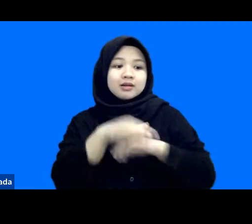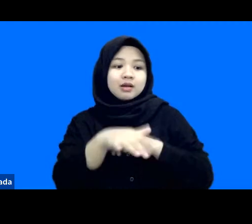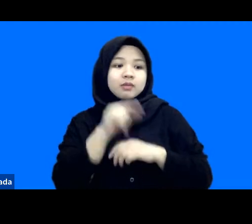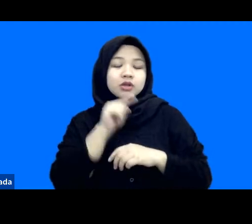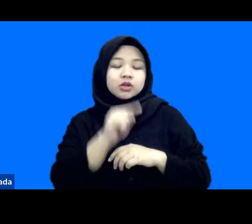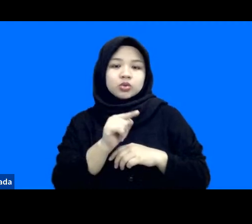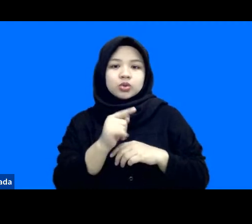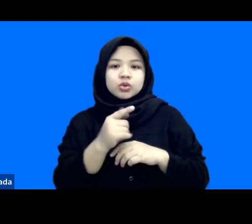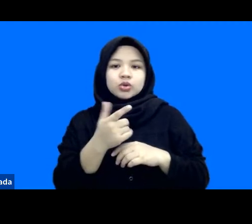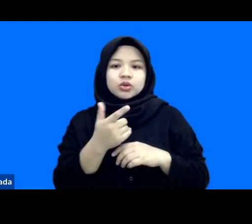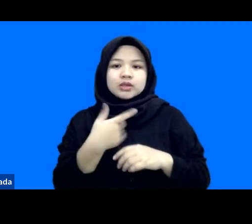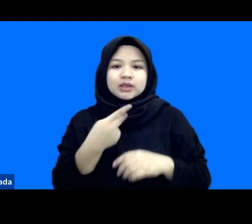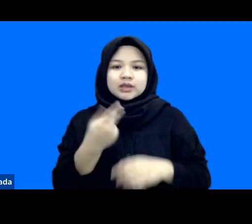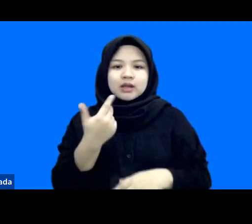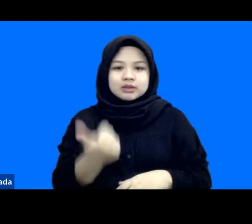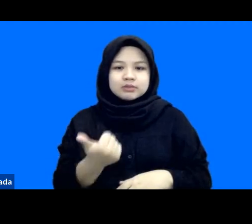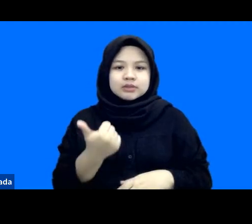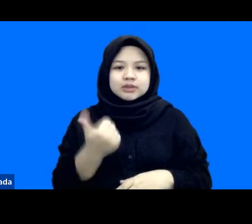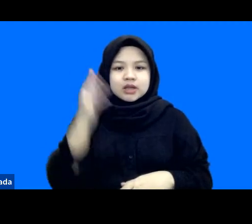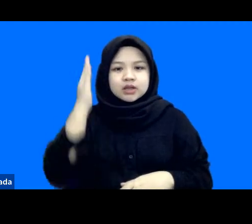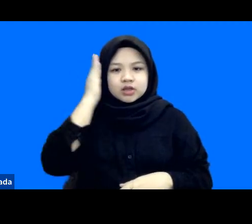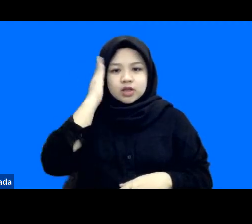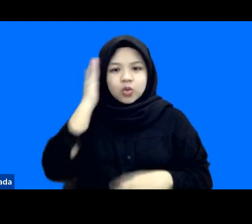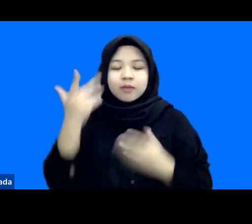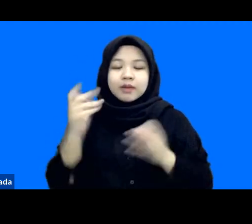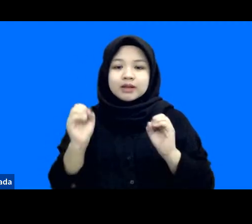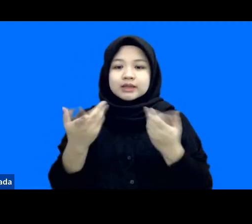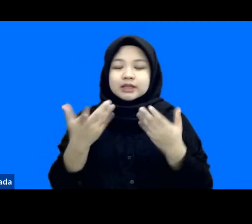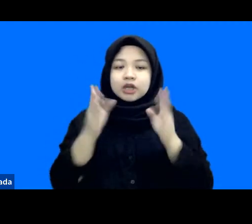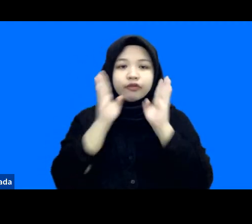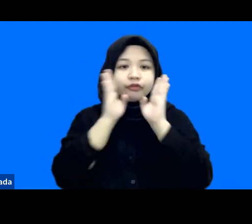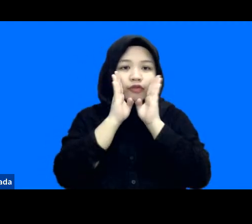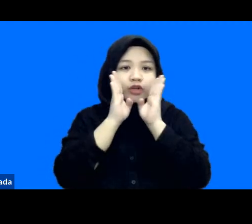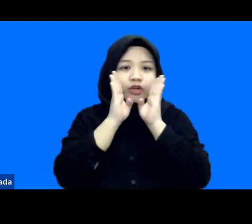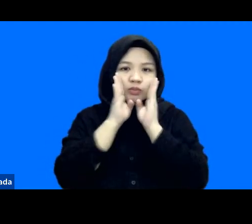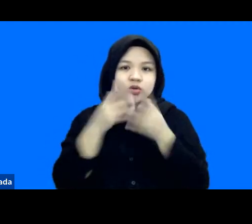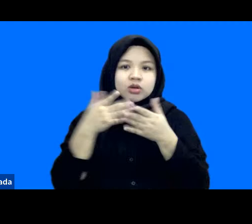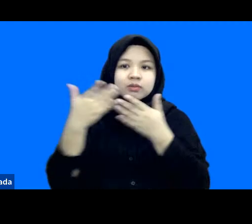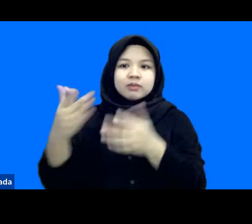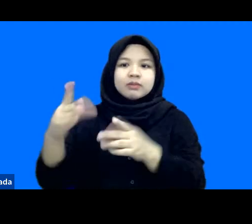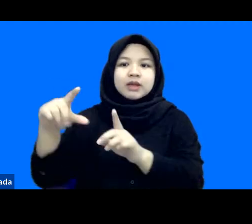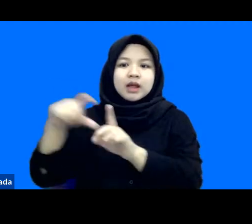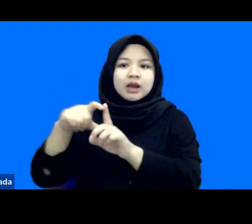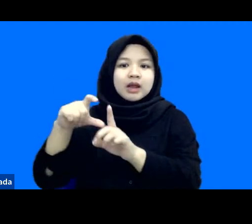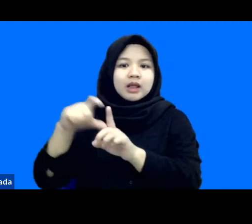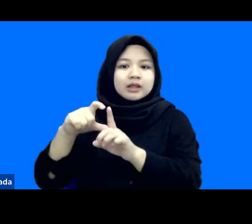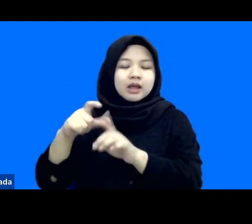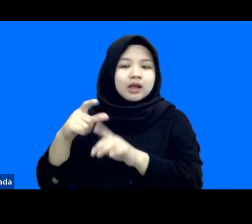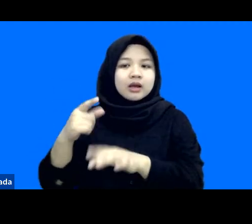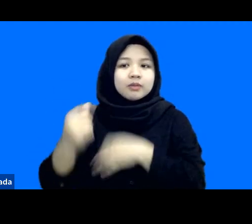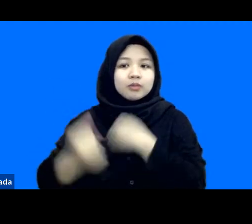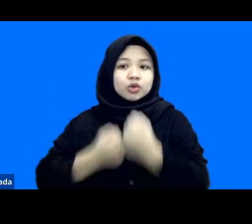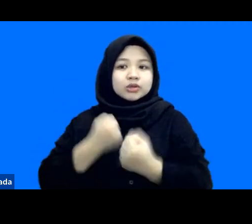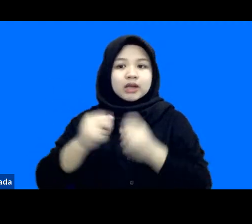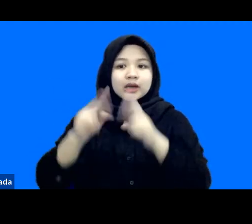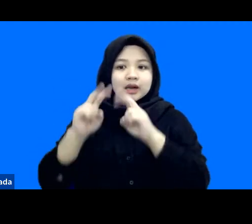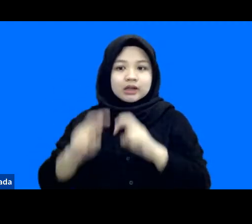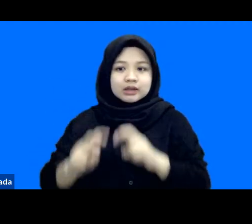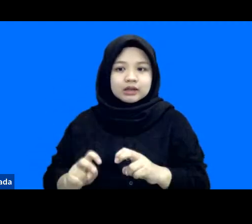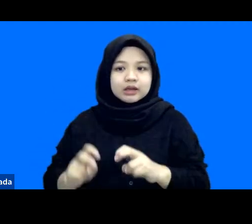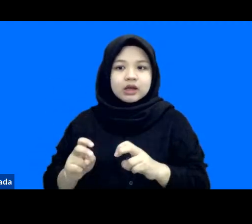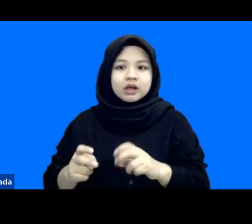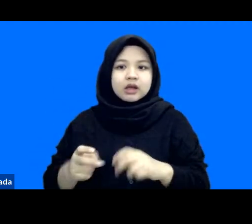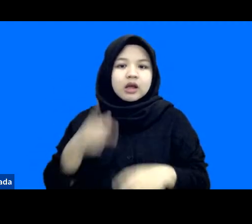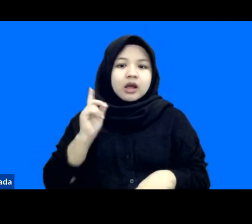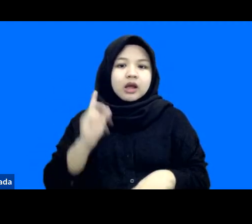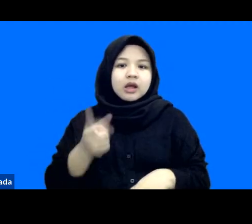what happened when Facebook gave away user data to Cambridge Analytica, we got Donald Trump as our president. So that kind of